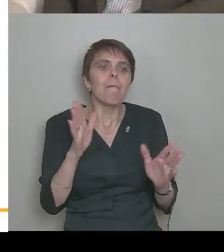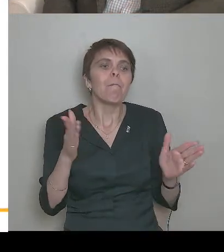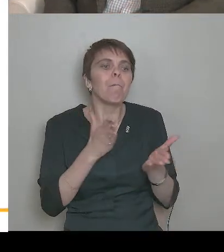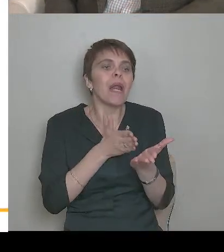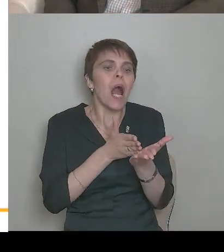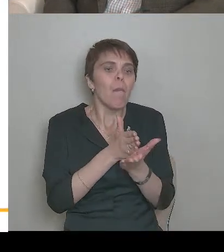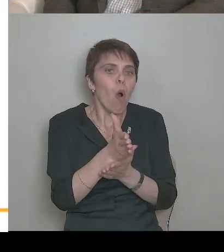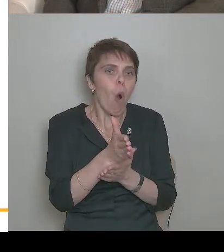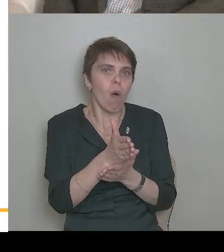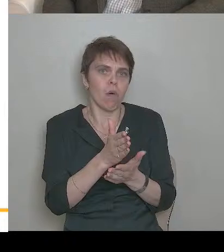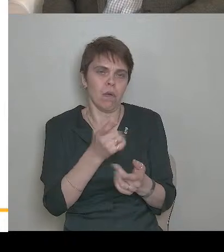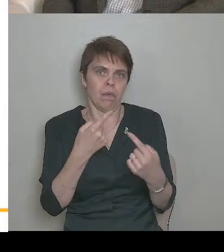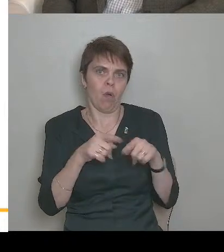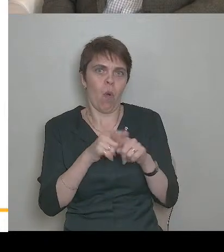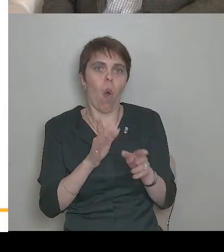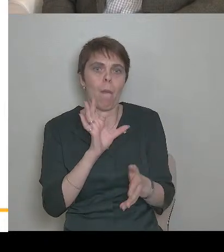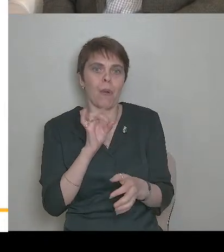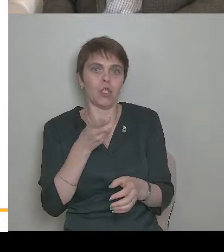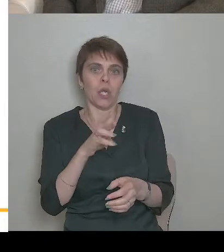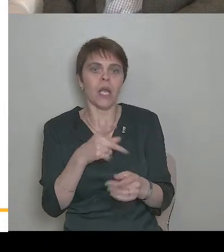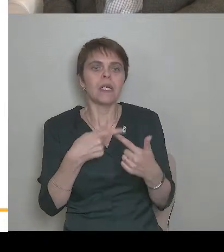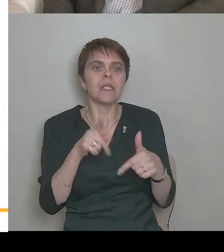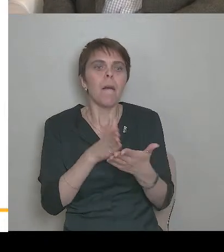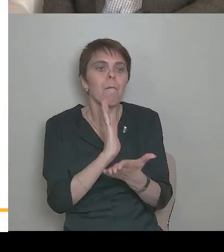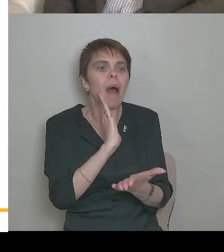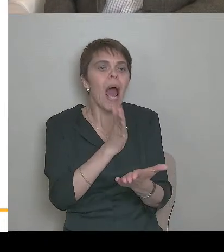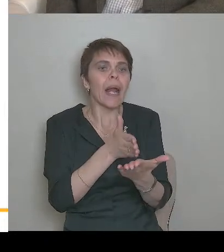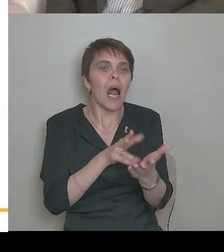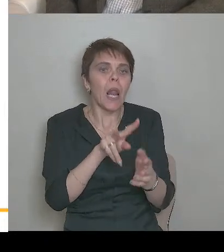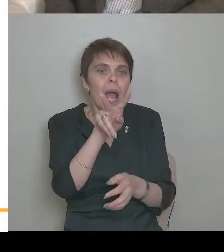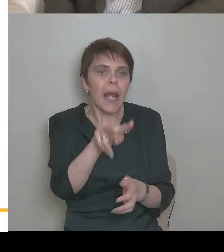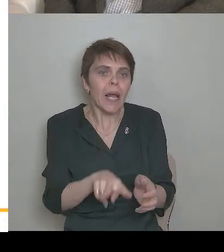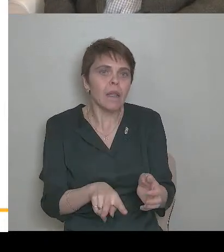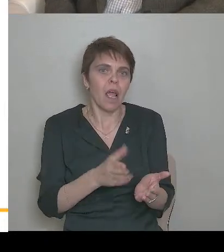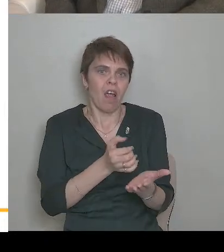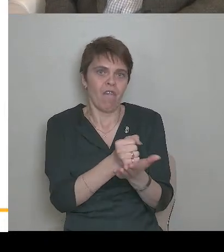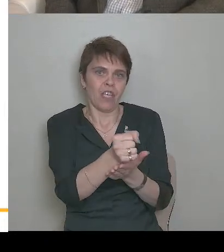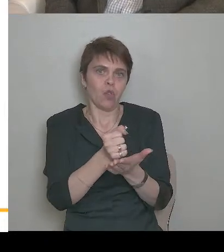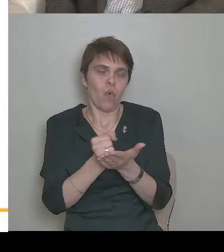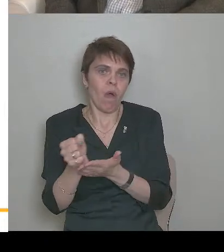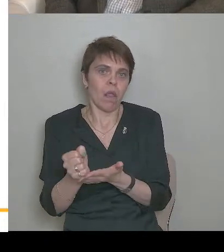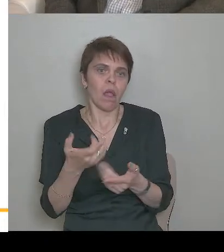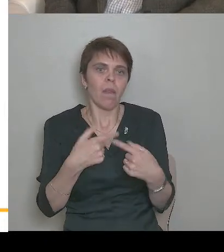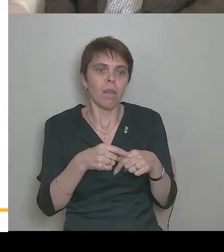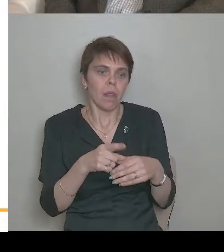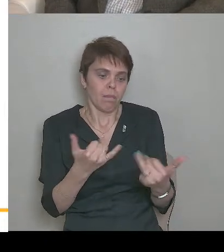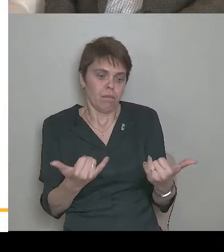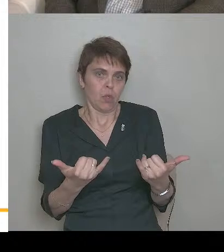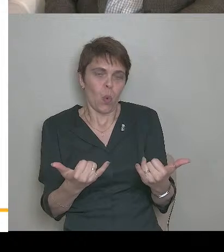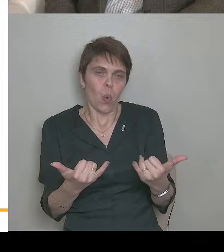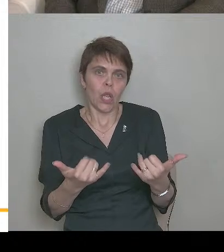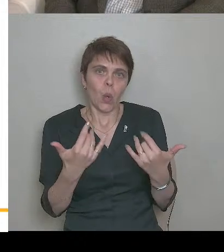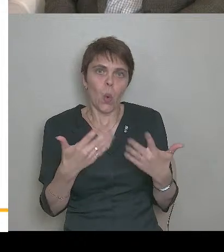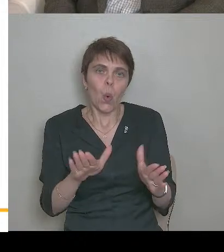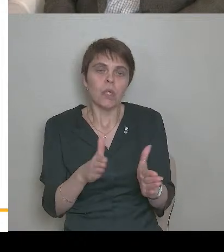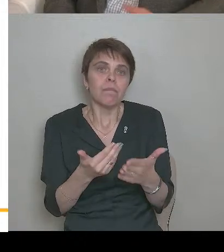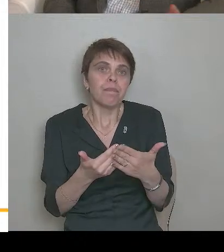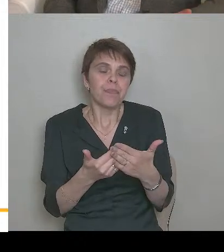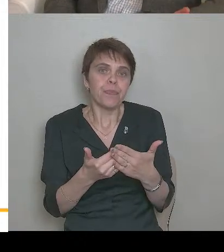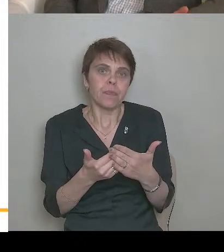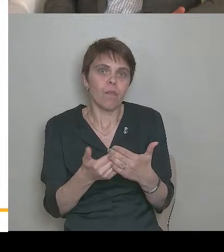is the following. That is the right to be nominated. At the first glance